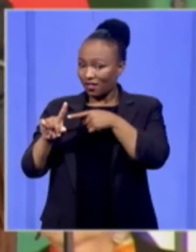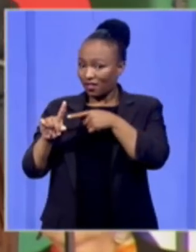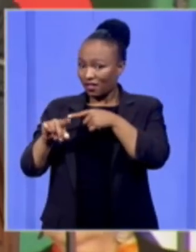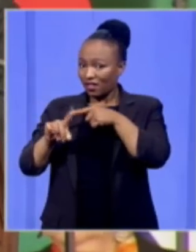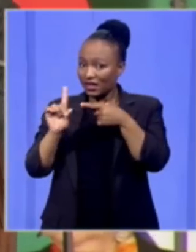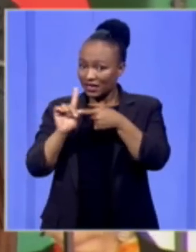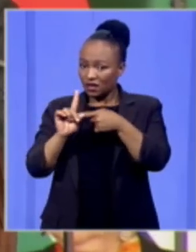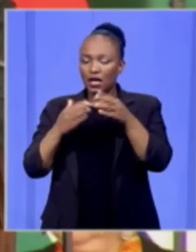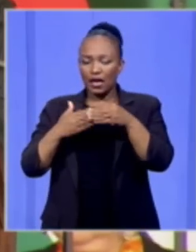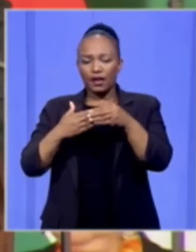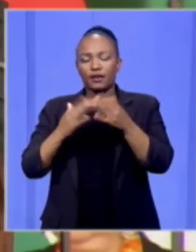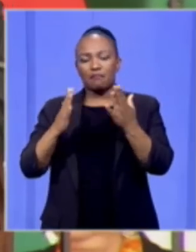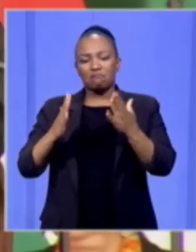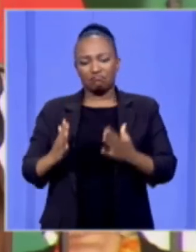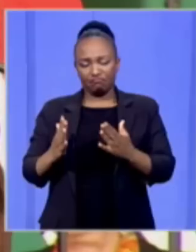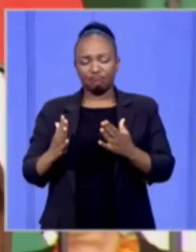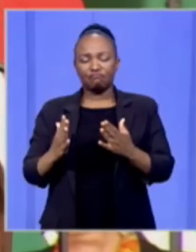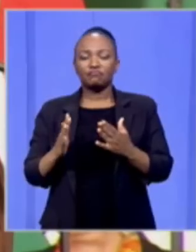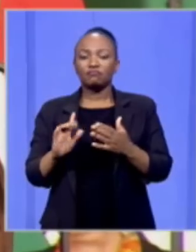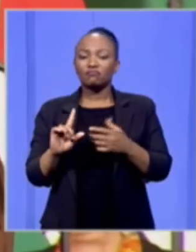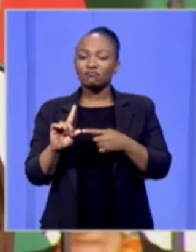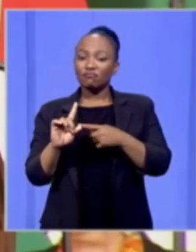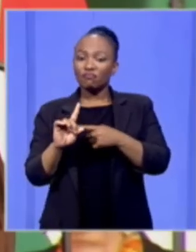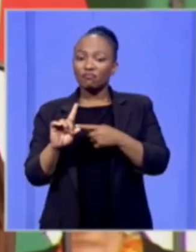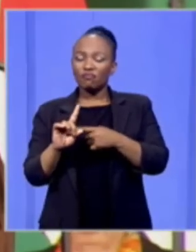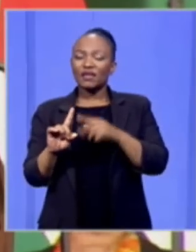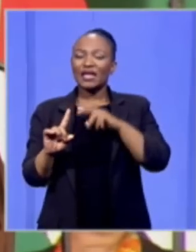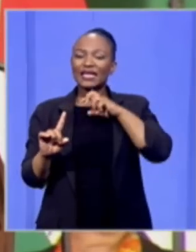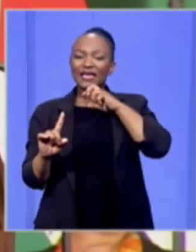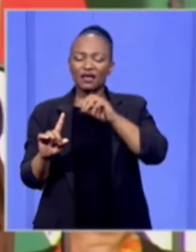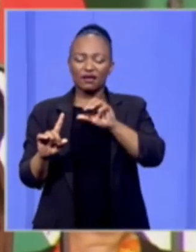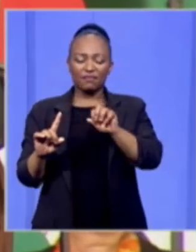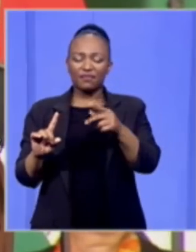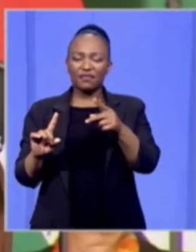King Shaka was a warrior king.